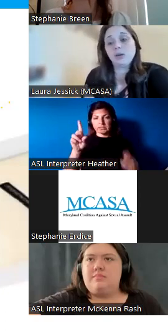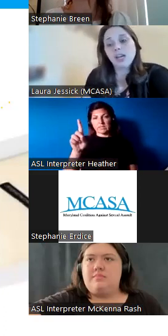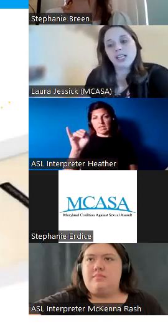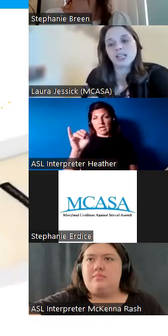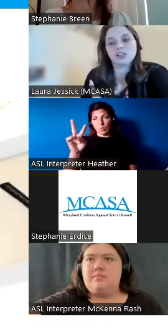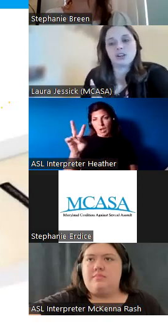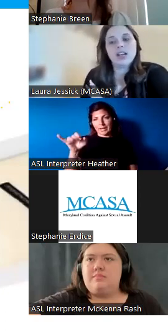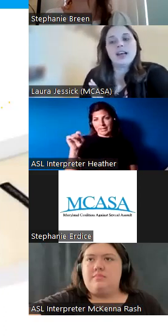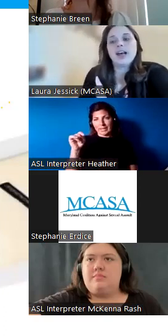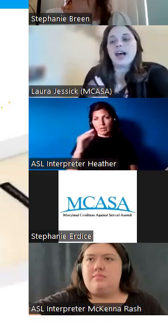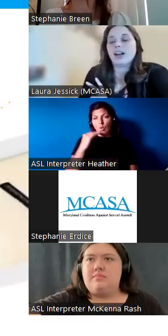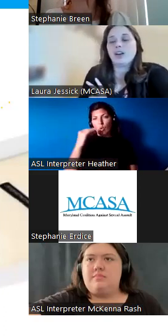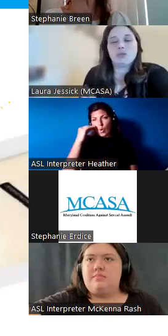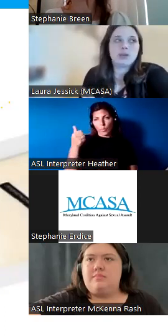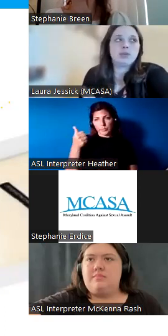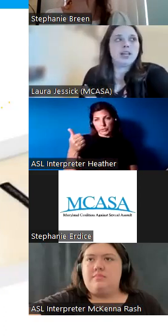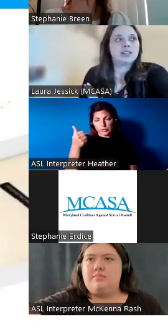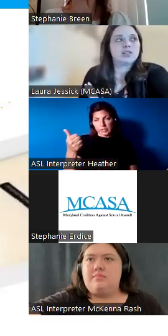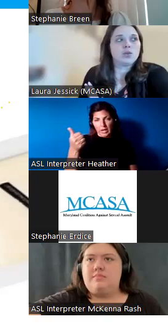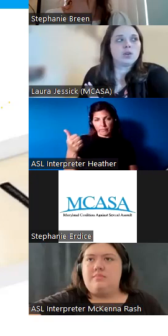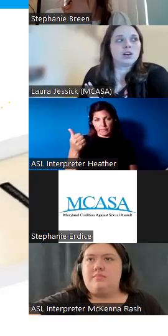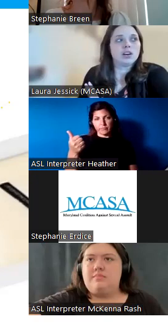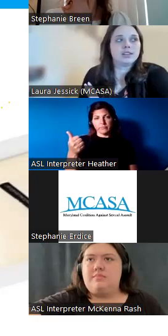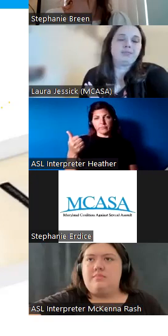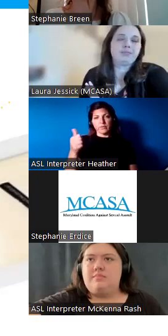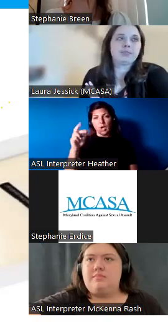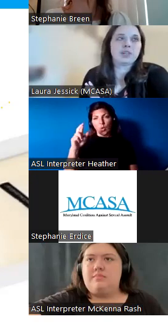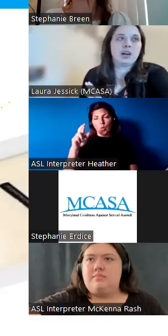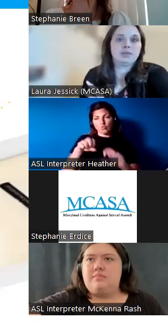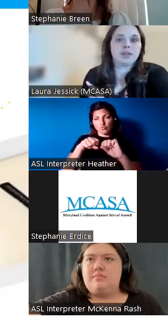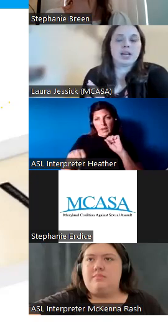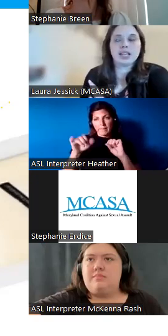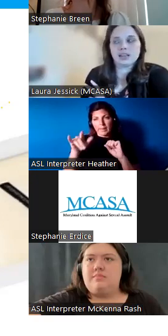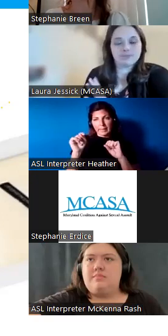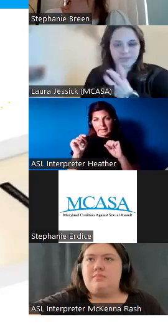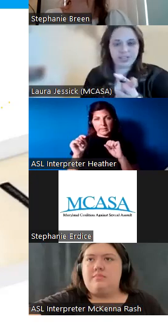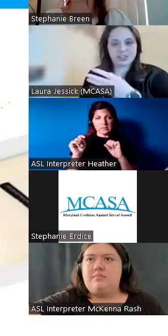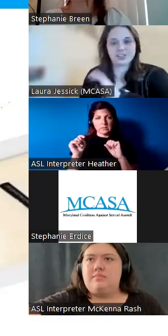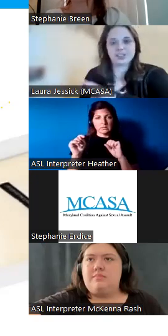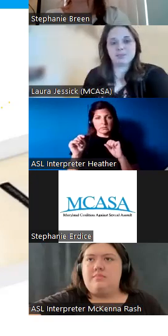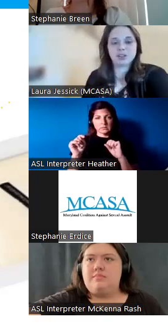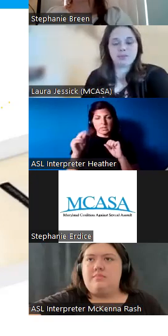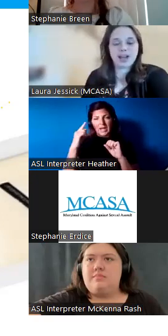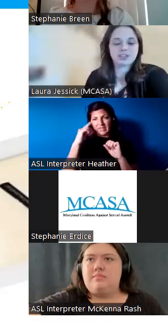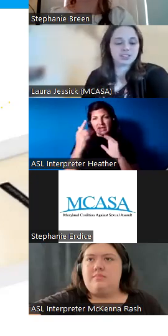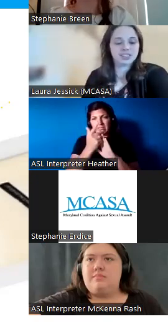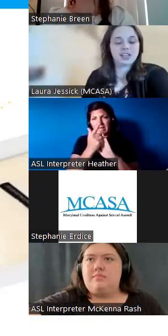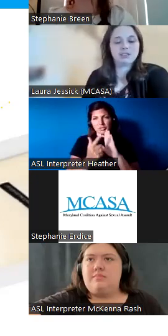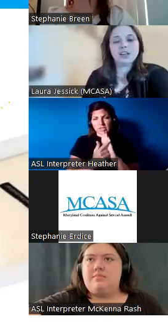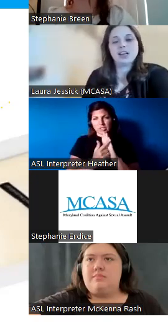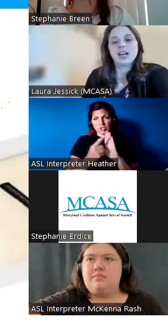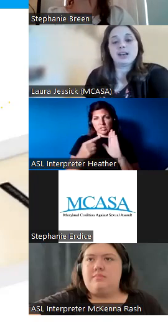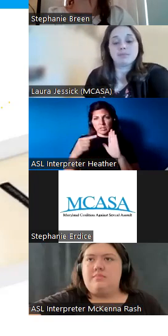called DIY kits or at-home rape kits, or I think the legislation, the bill that passed calls